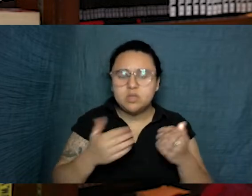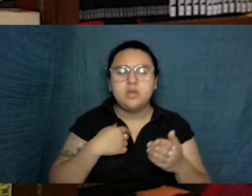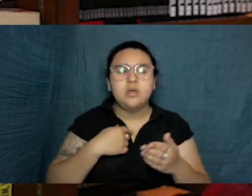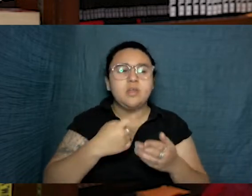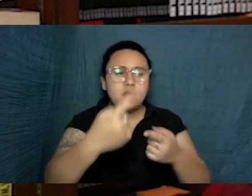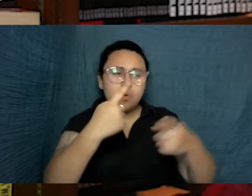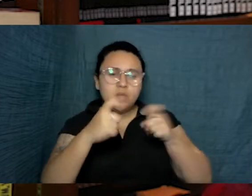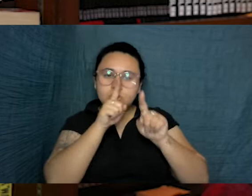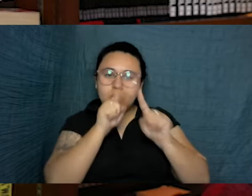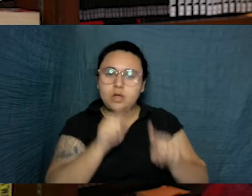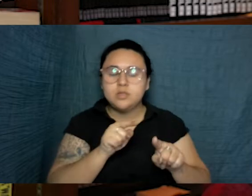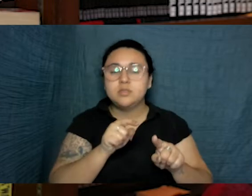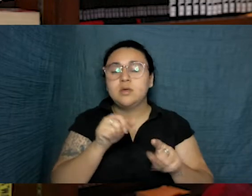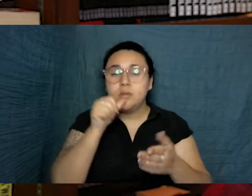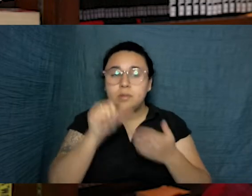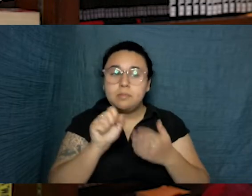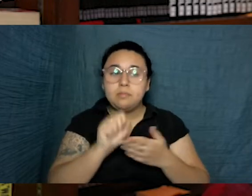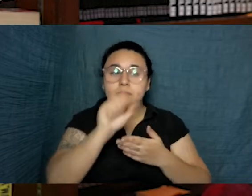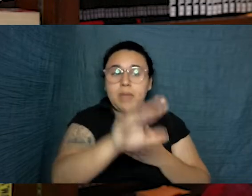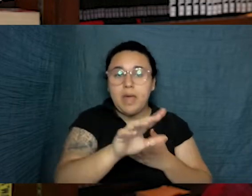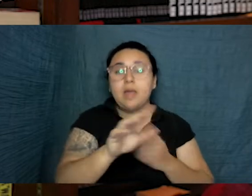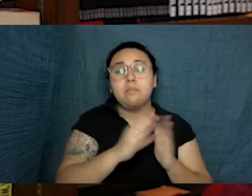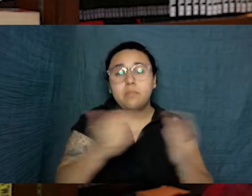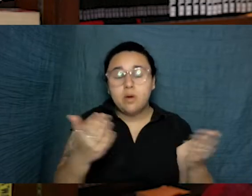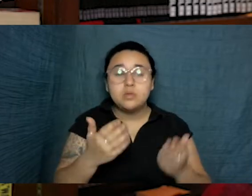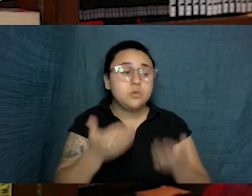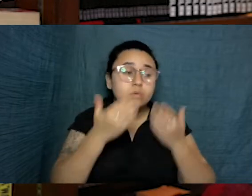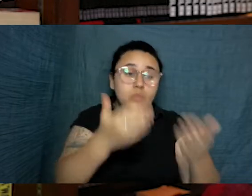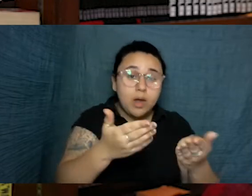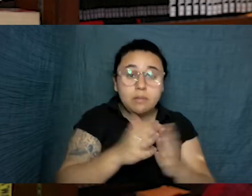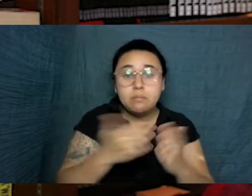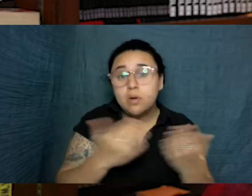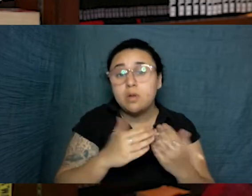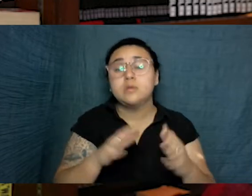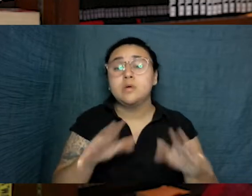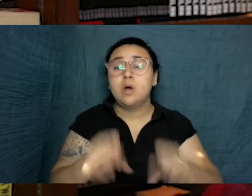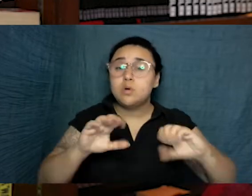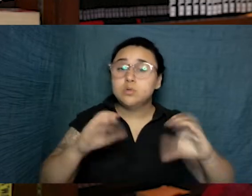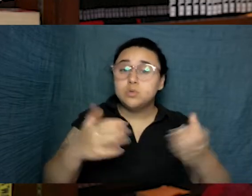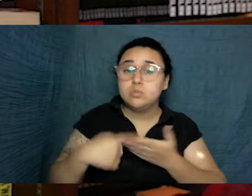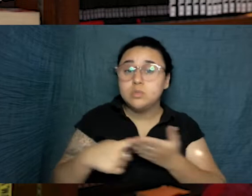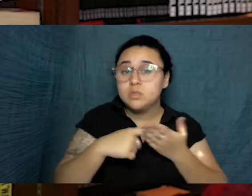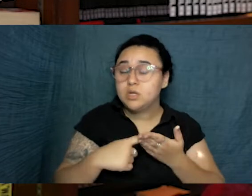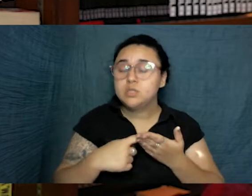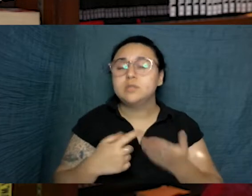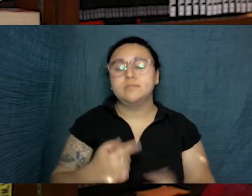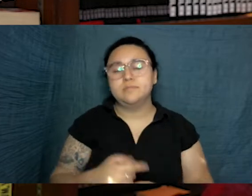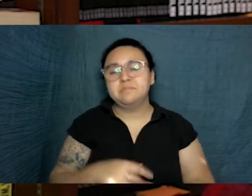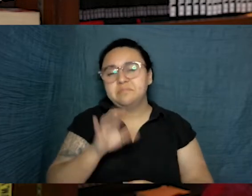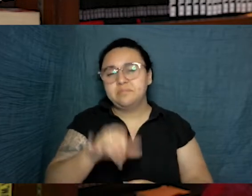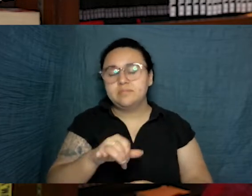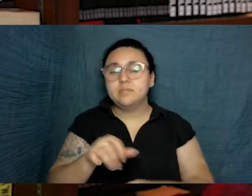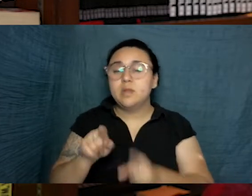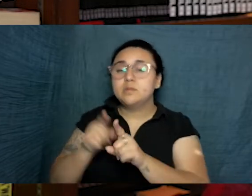correspondence questions, do books by mail, book recommendations, facilitate book discussion groups inside.